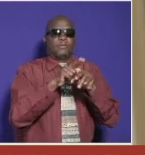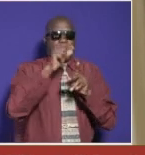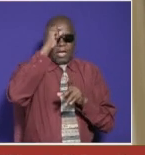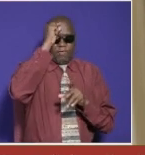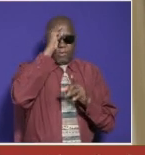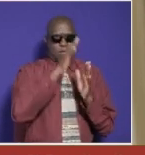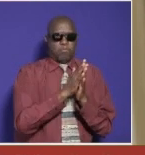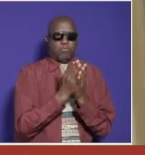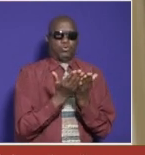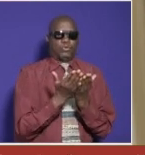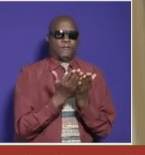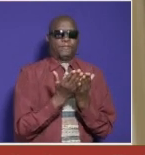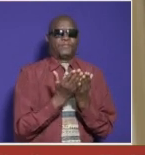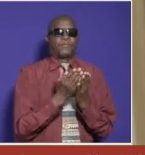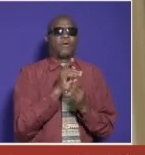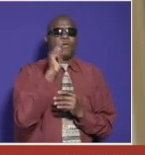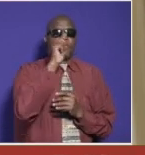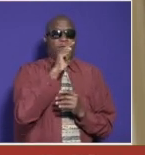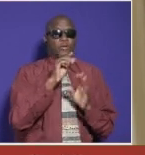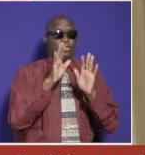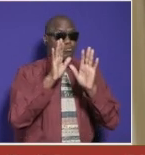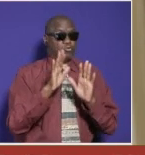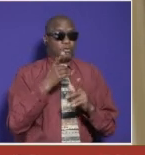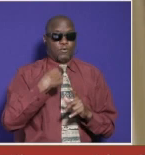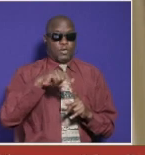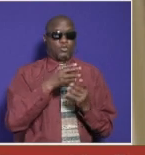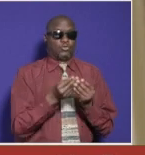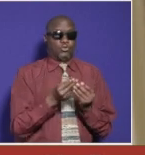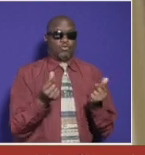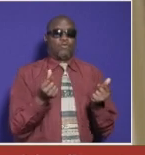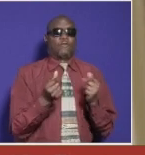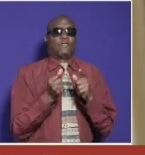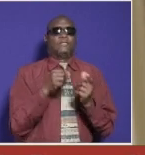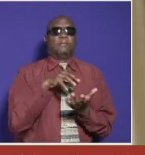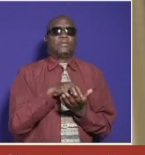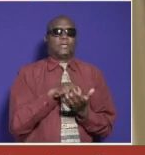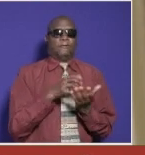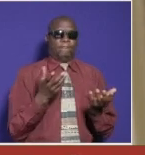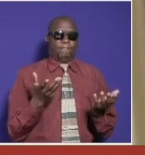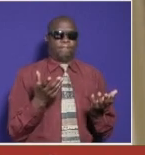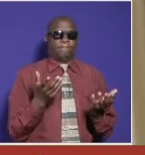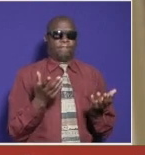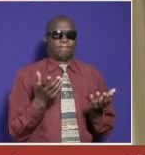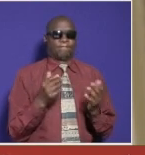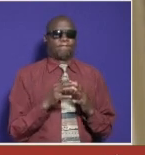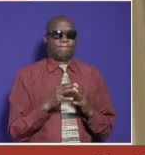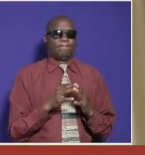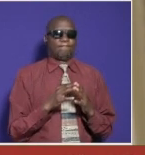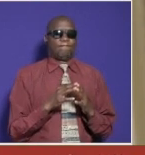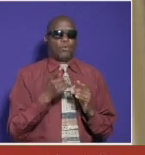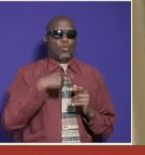books. And therefore, it is important for us to resolve this matter, and we can